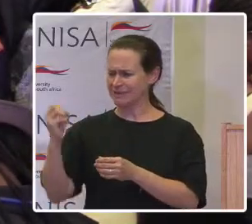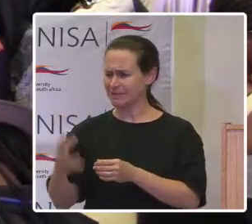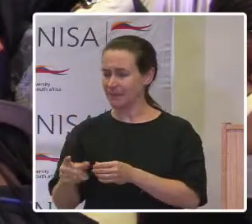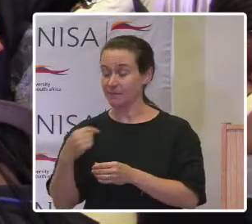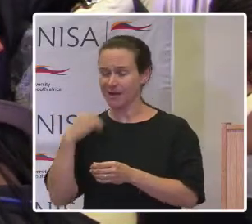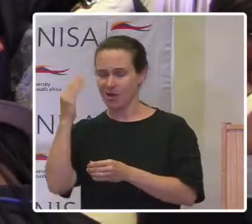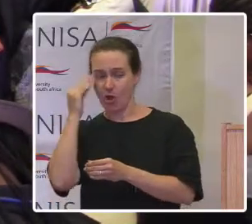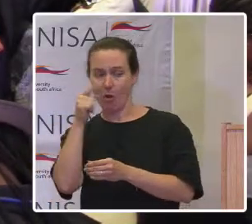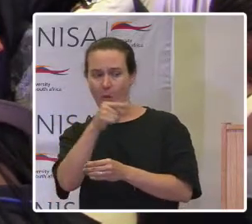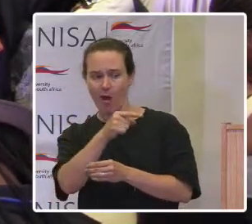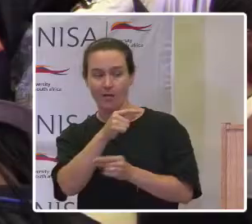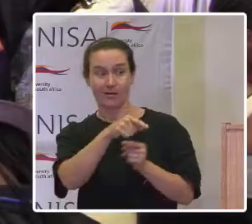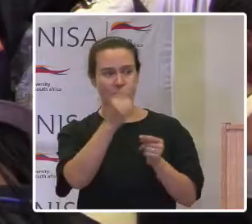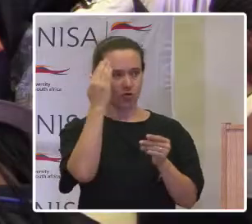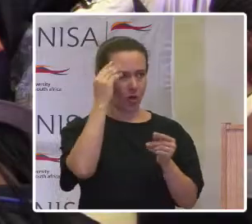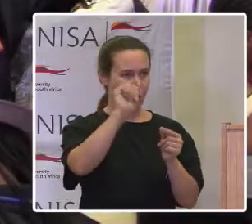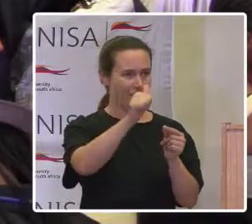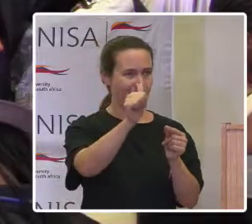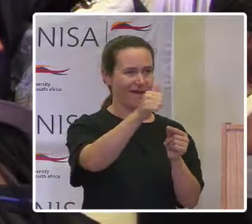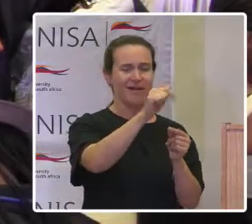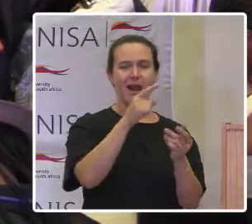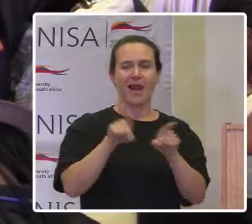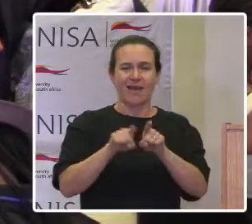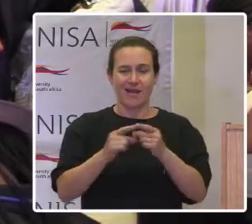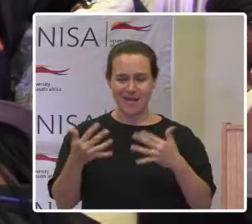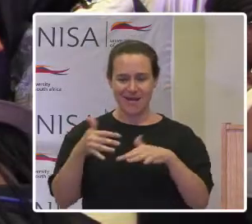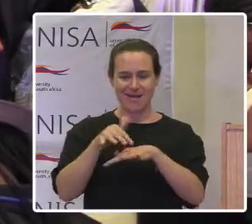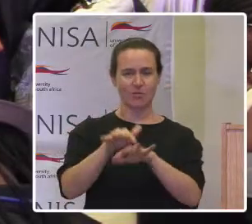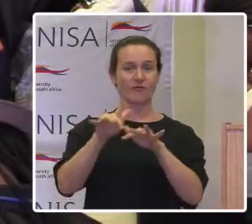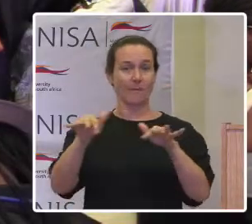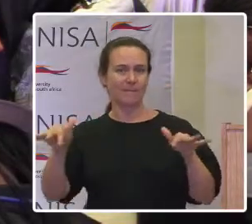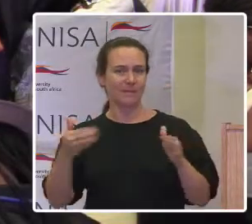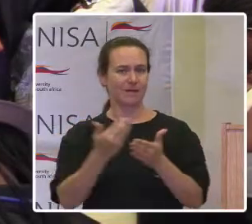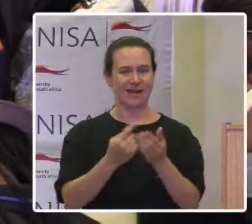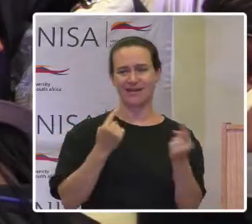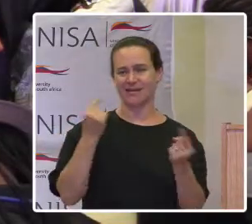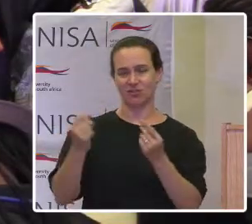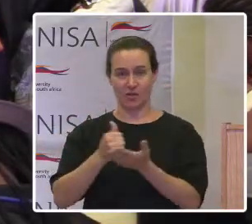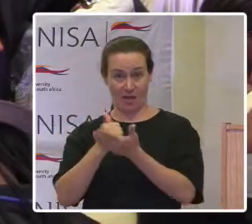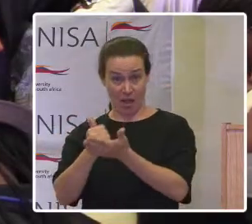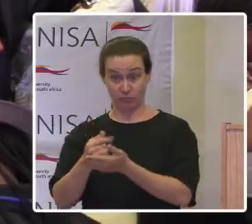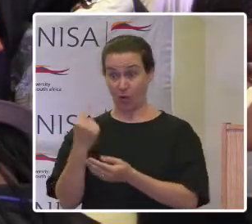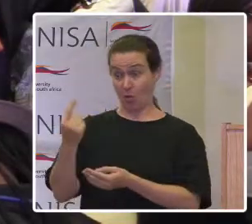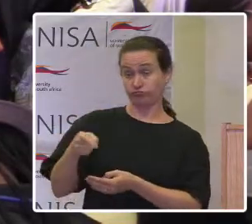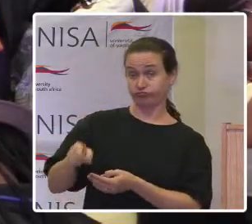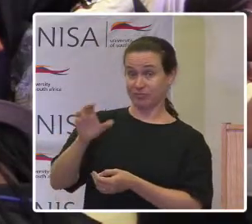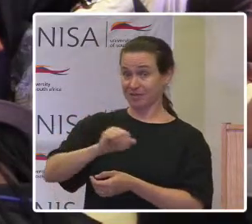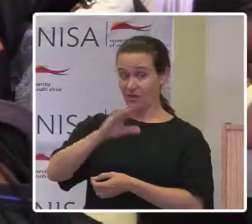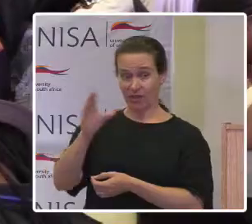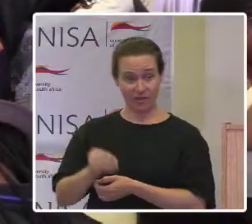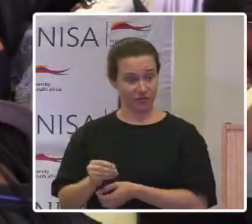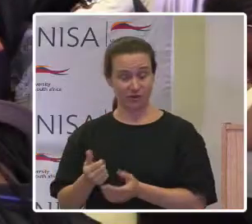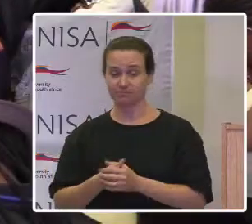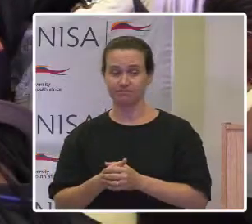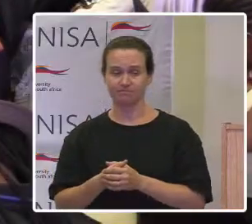know someone, and this network is not just in South Africa, I can solve a problem that could take